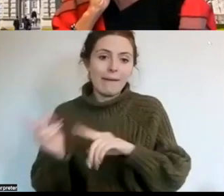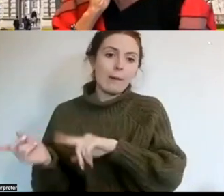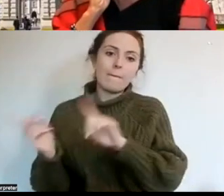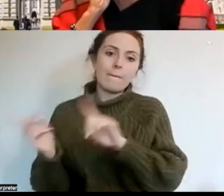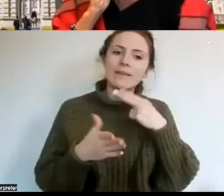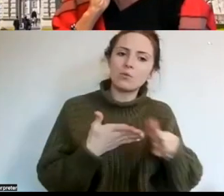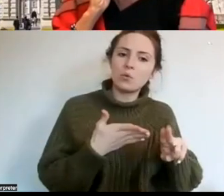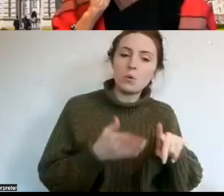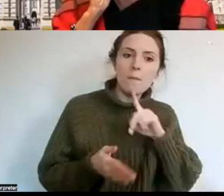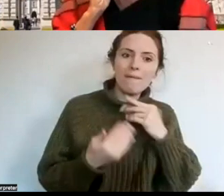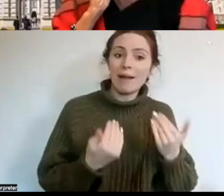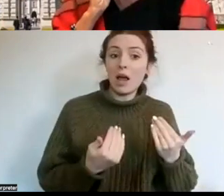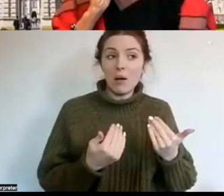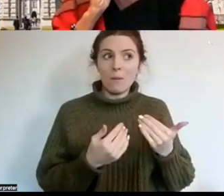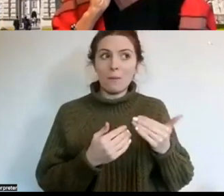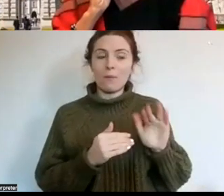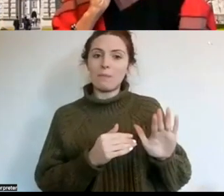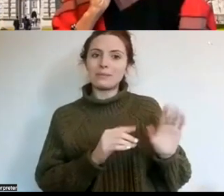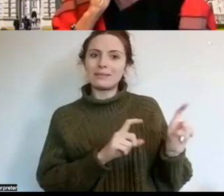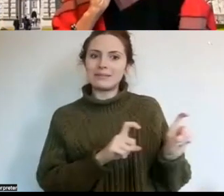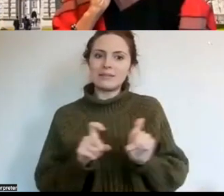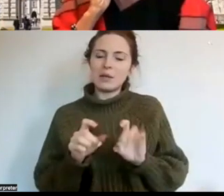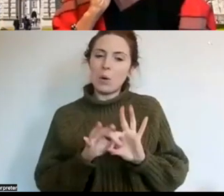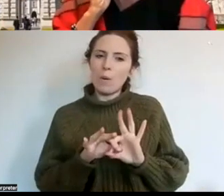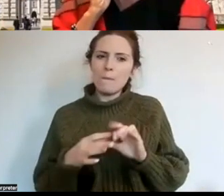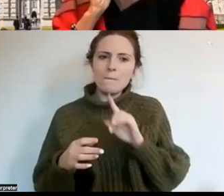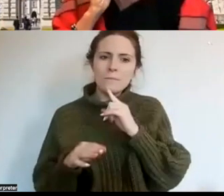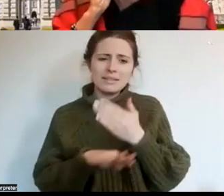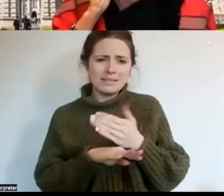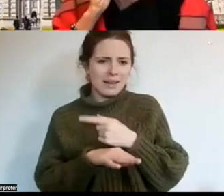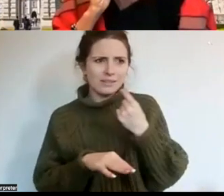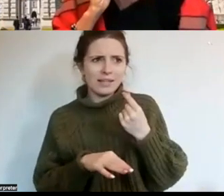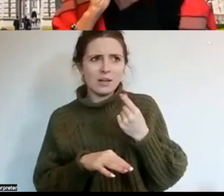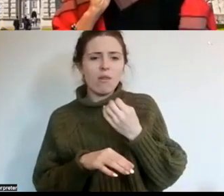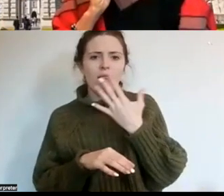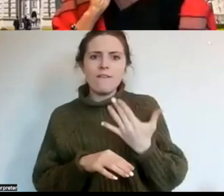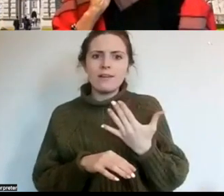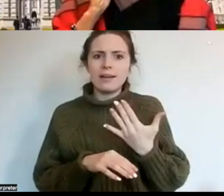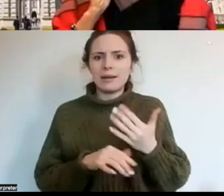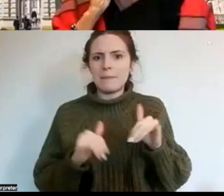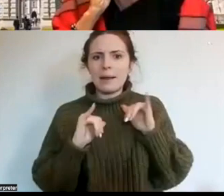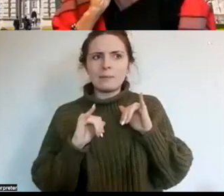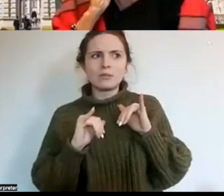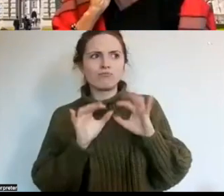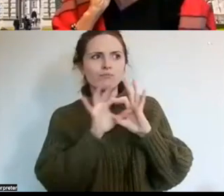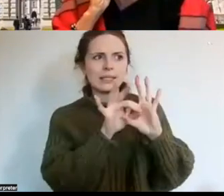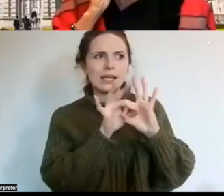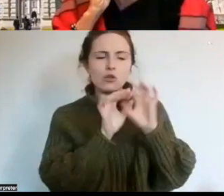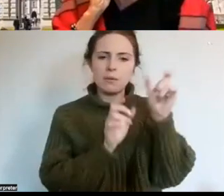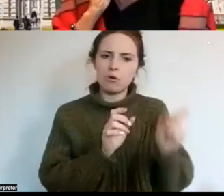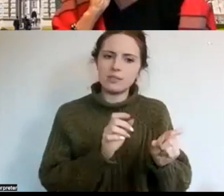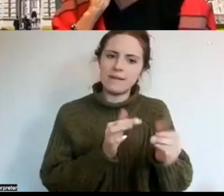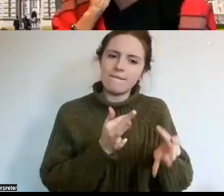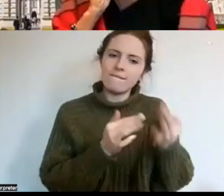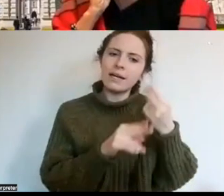were saying is how enjoyable it was really to be able to engage with the person and find out what is it that you really want. So if the person,